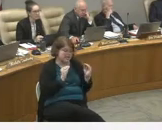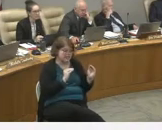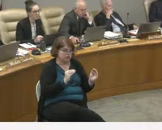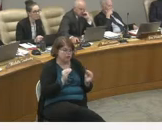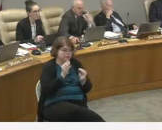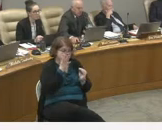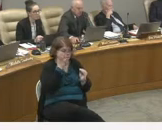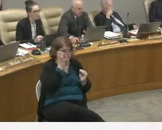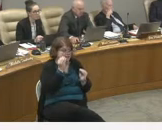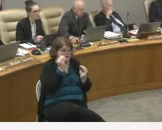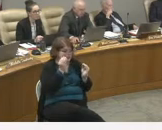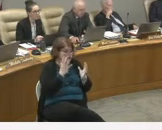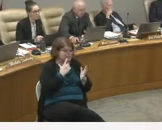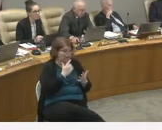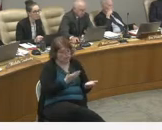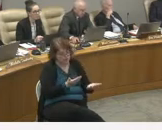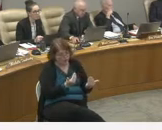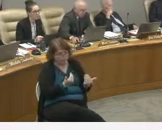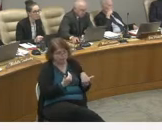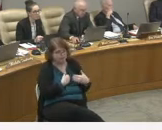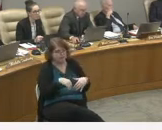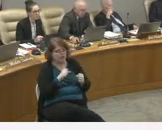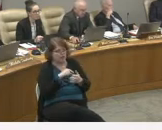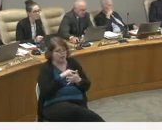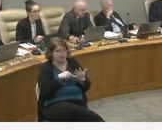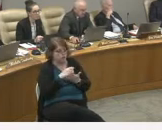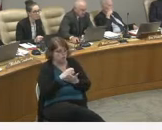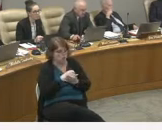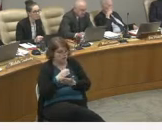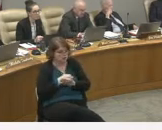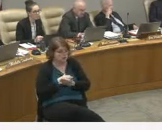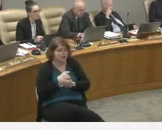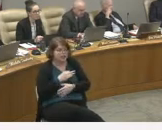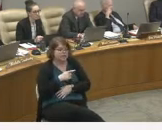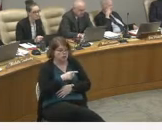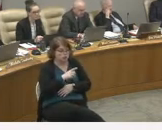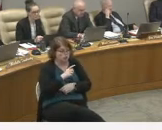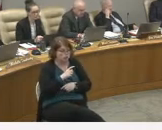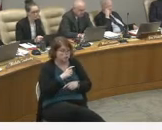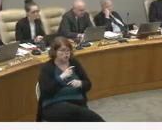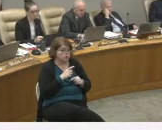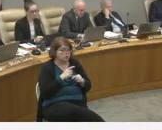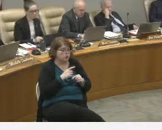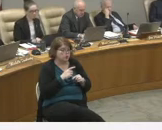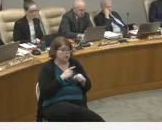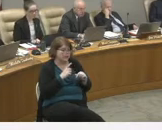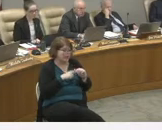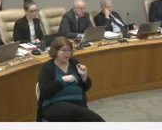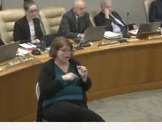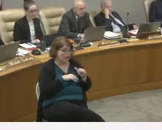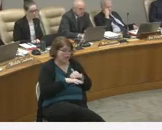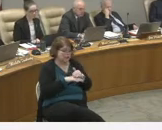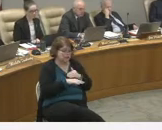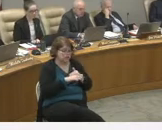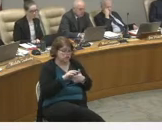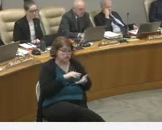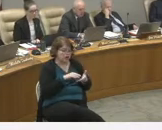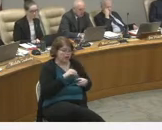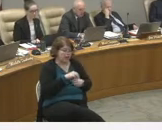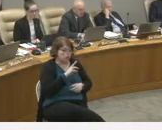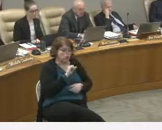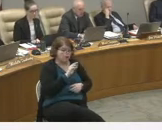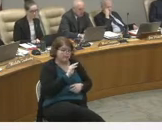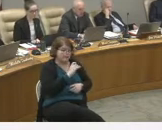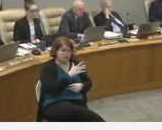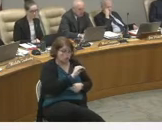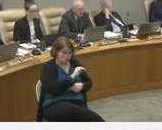and and teachers to say come come take these courses if you can't access Braille in Stafford Kansas perhaps or romigo